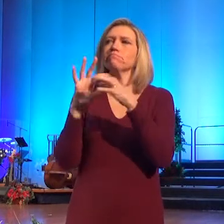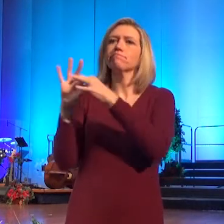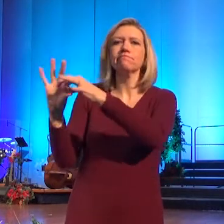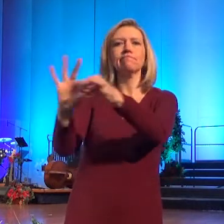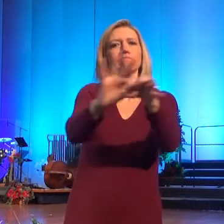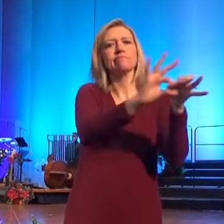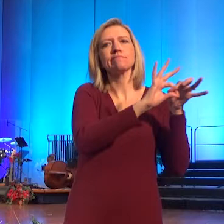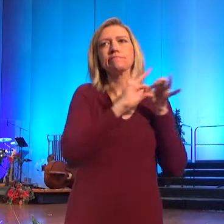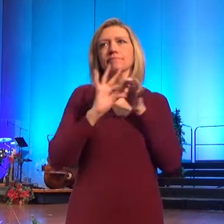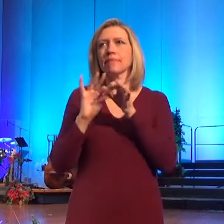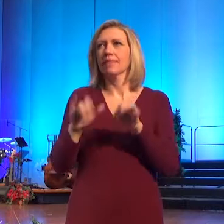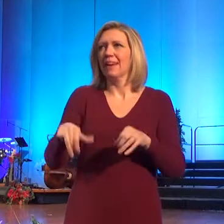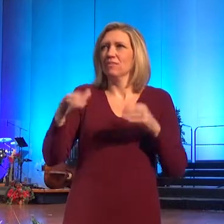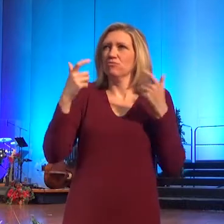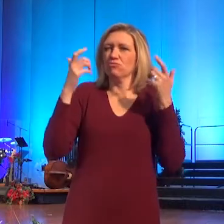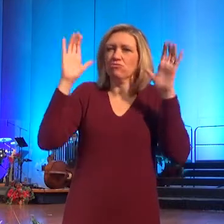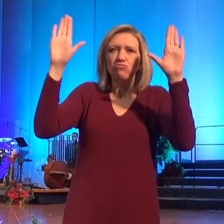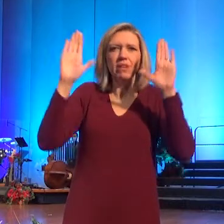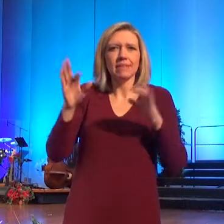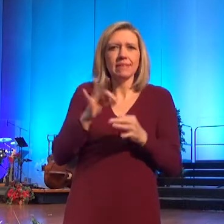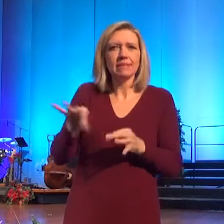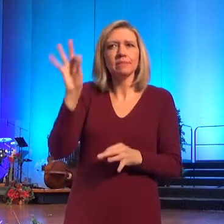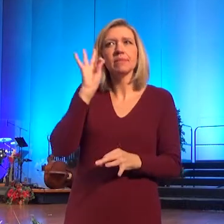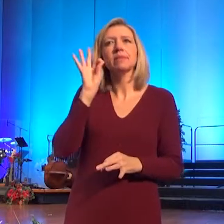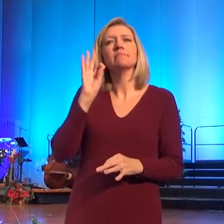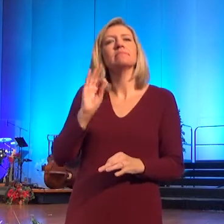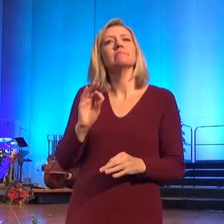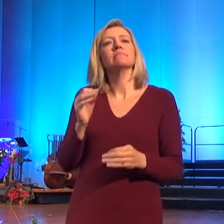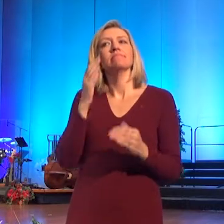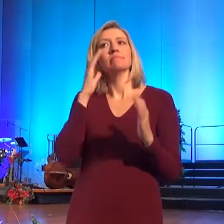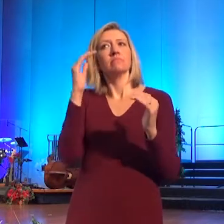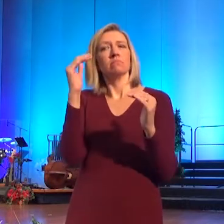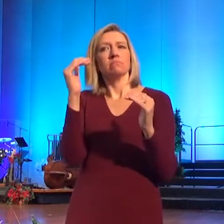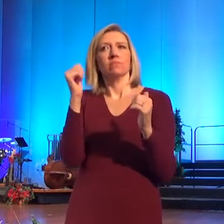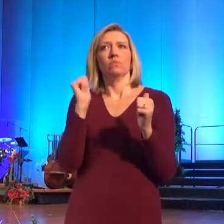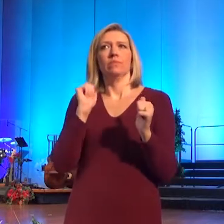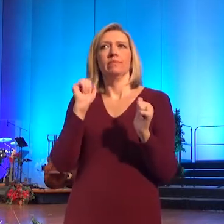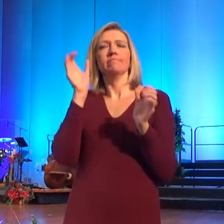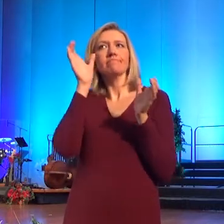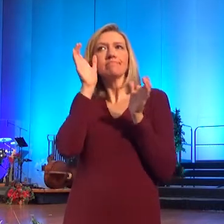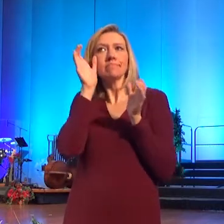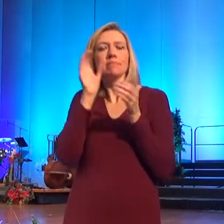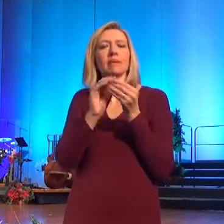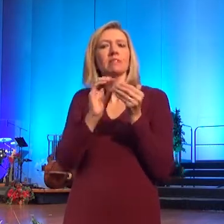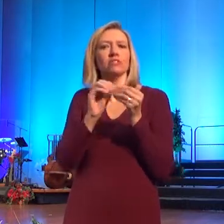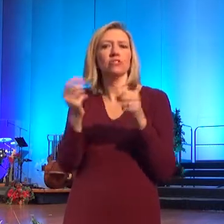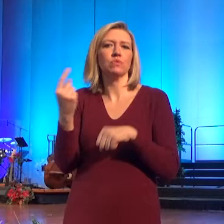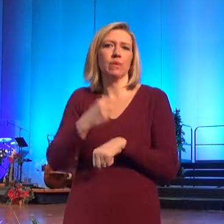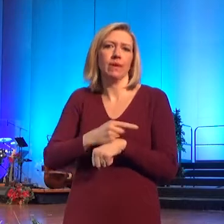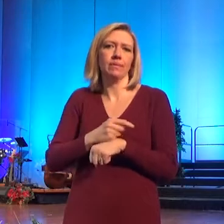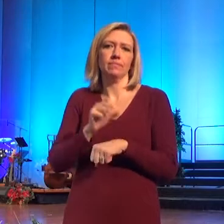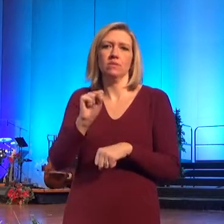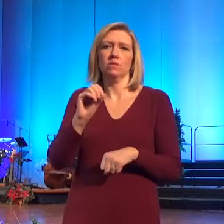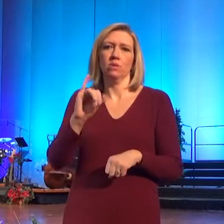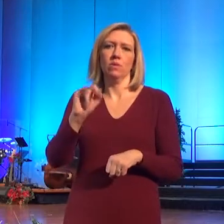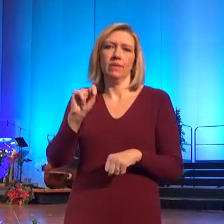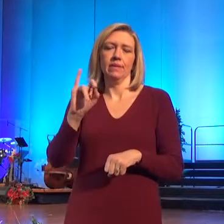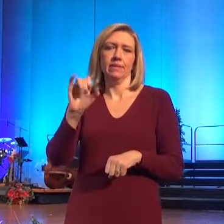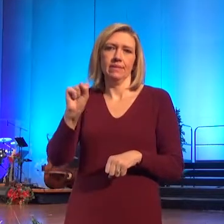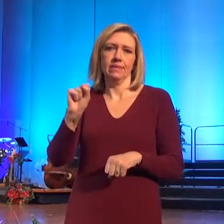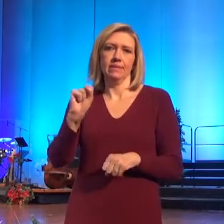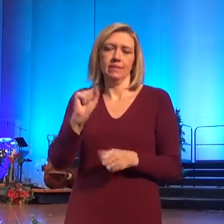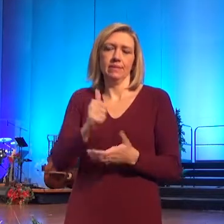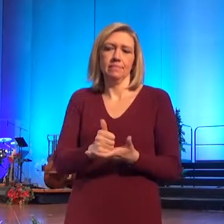that great, great Spirit. May we hear the messages it preaches us this day. And so it is.